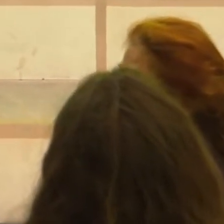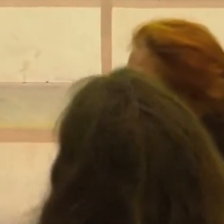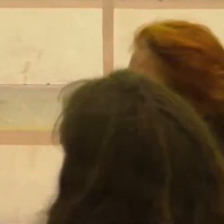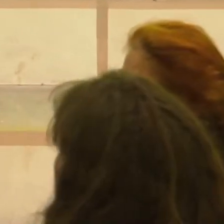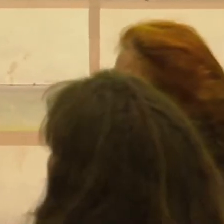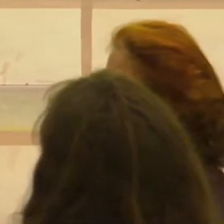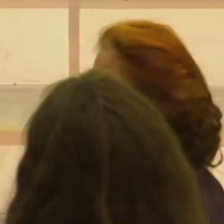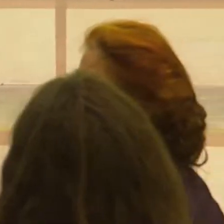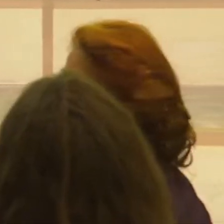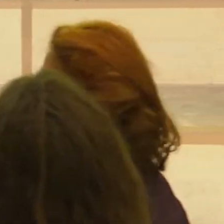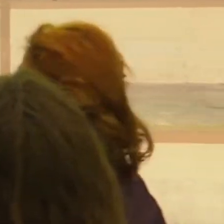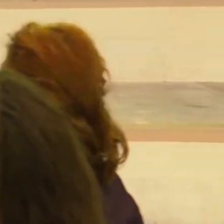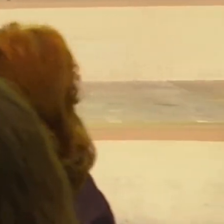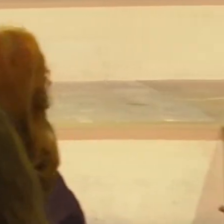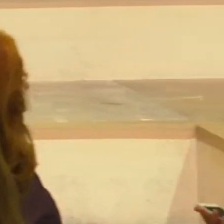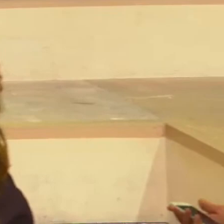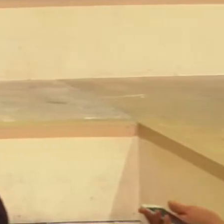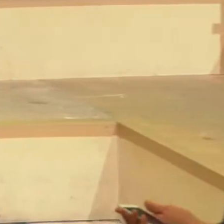Hello, hello.